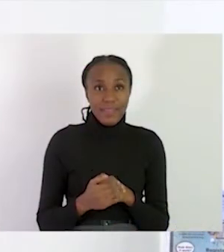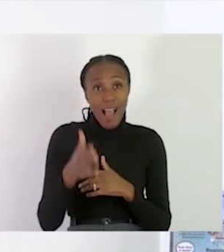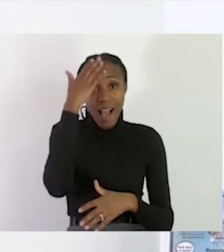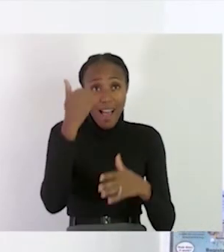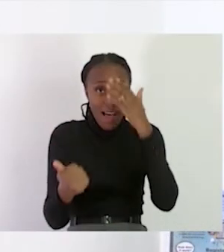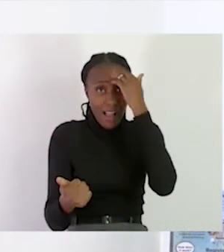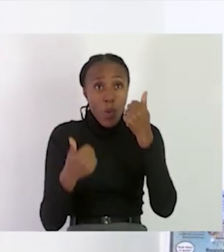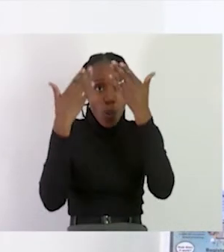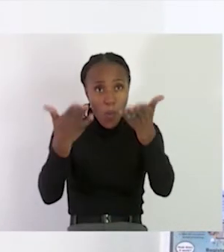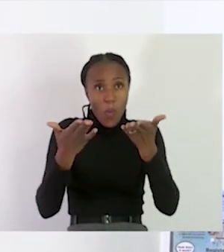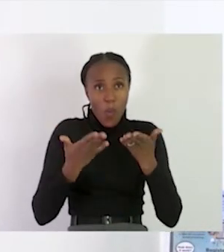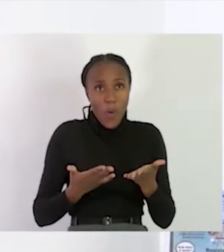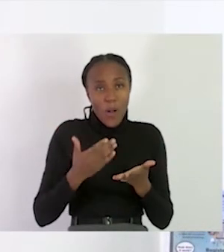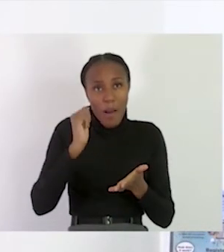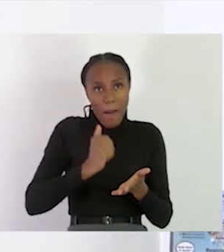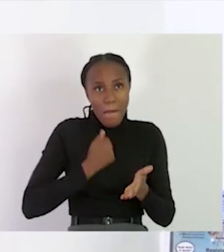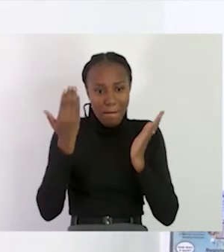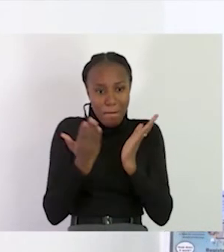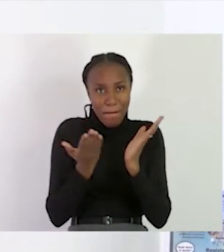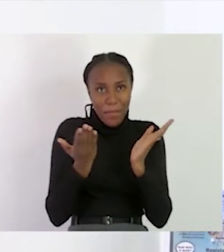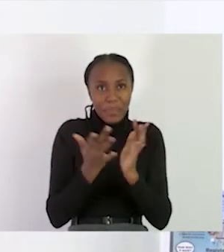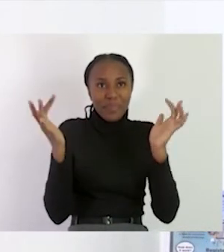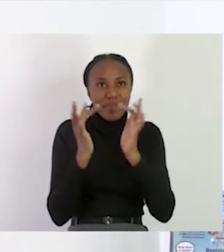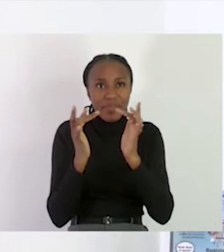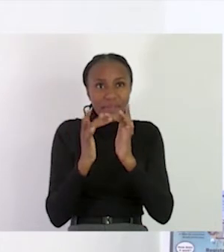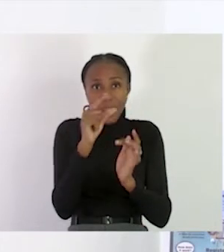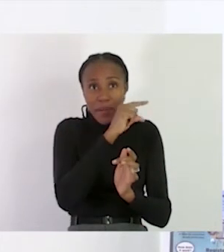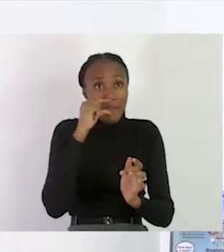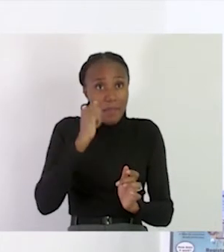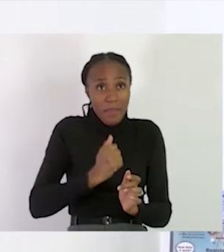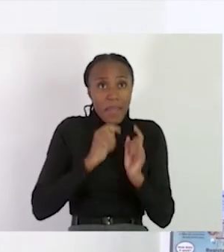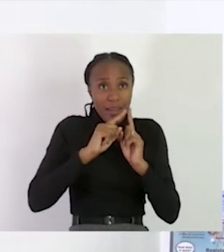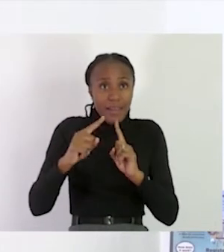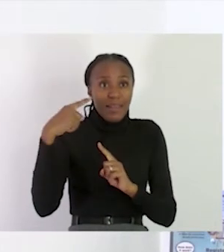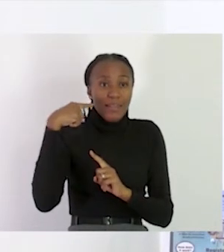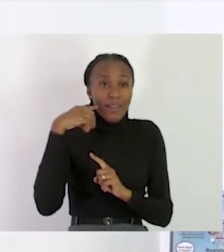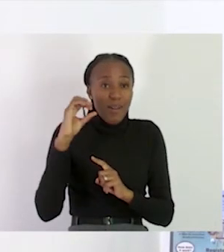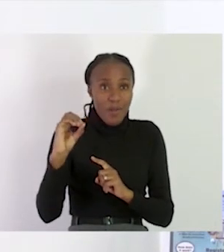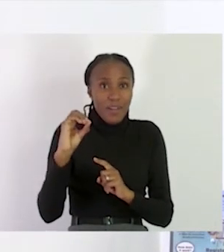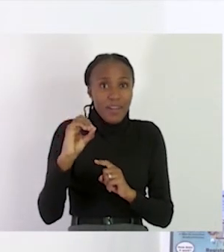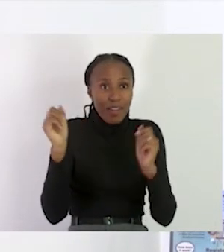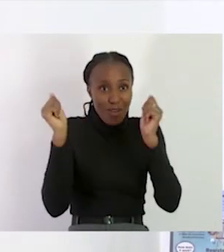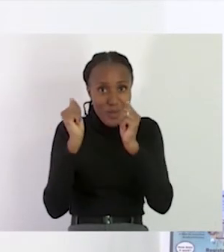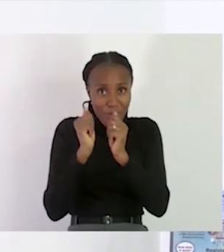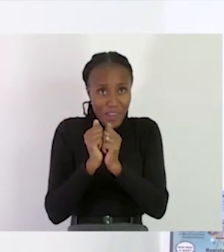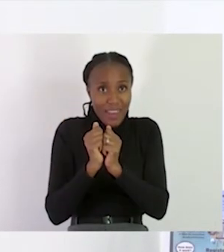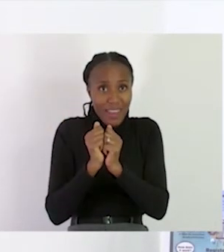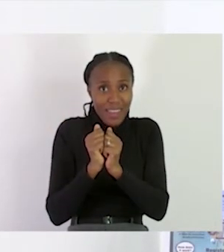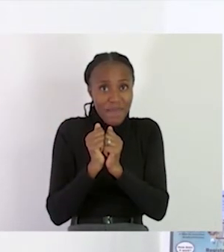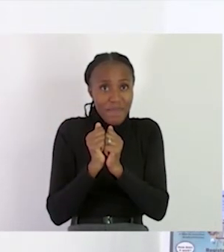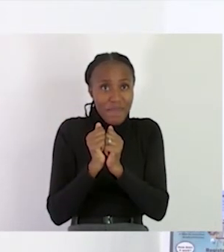Hello, welcome to my Zone online school. My name is Ms. Beulah Aces, and I have somebody in my